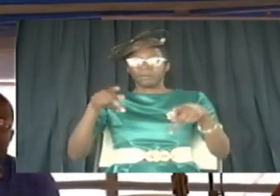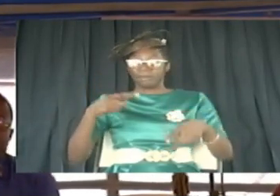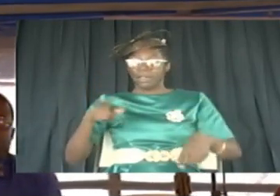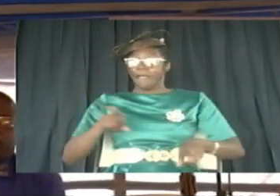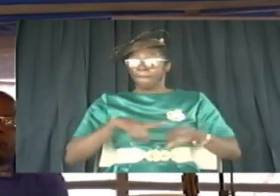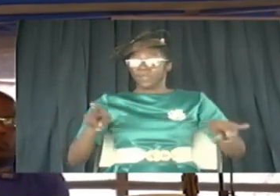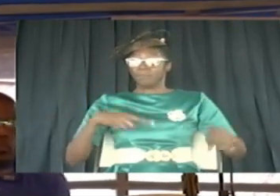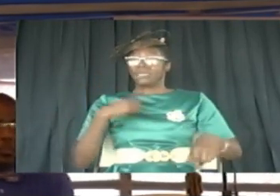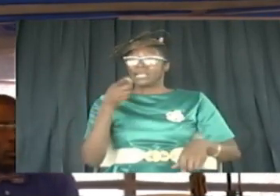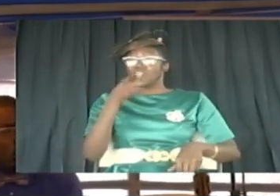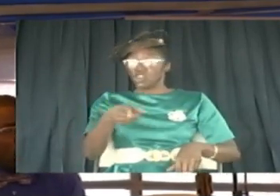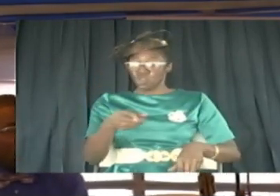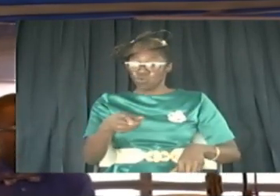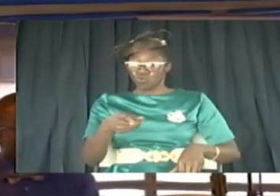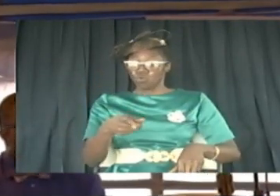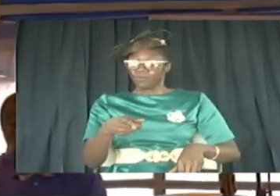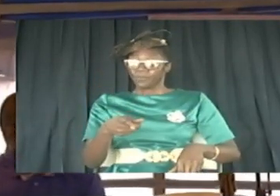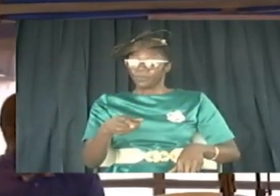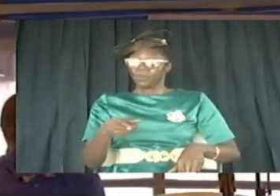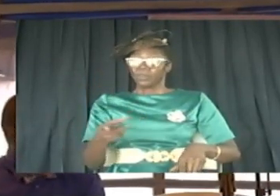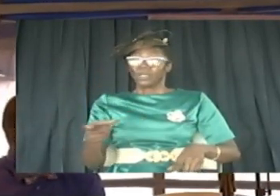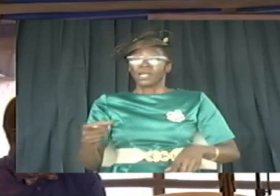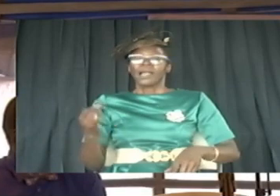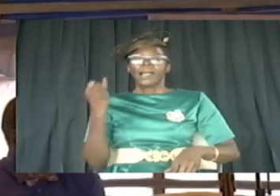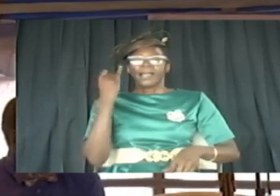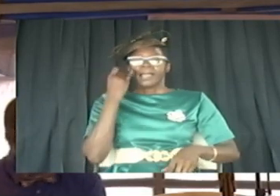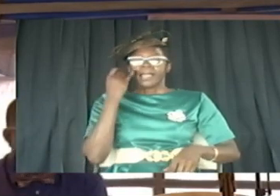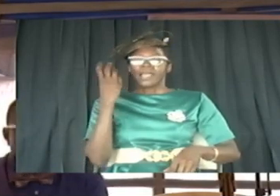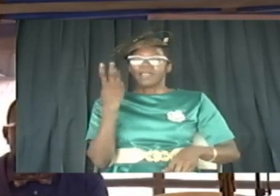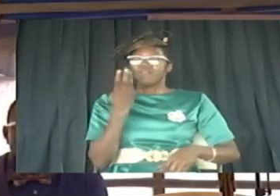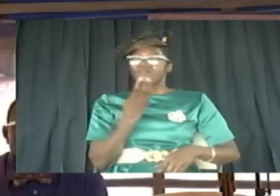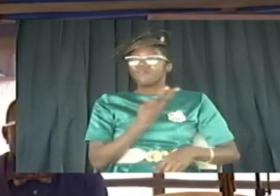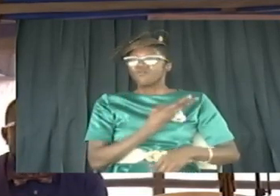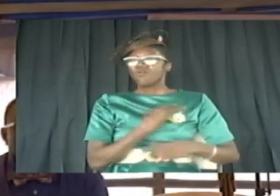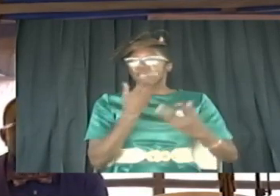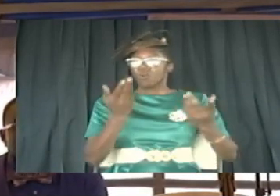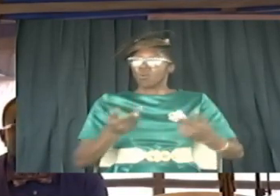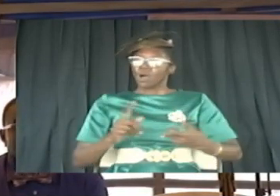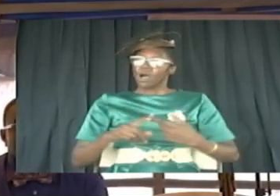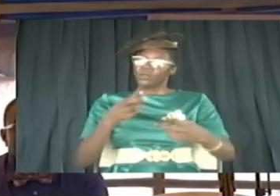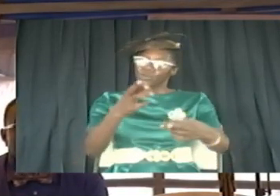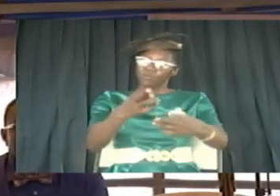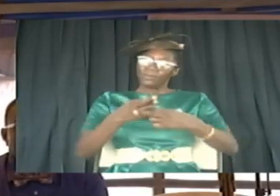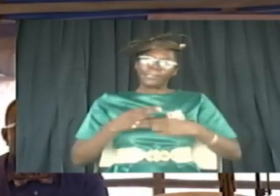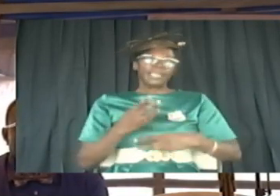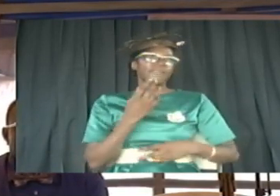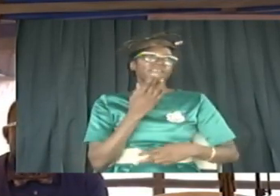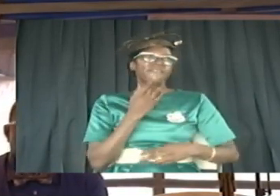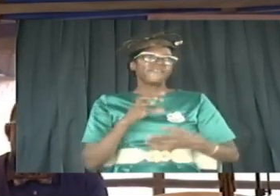today, saint of the Most High God, if we want to receive the favor of God, let us